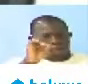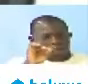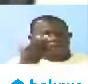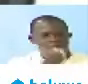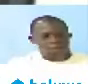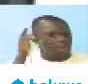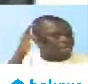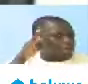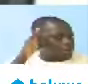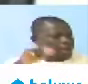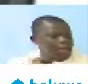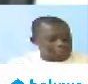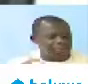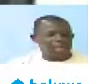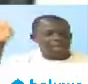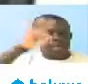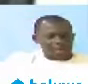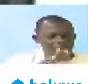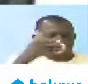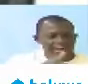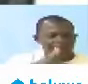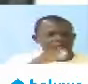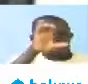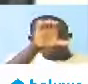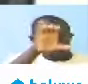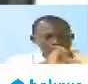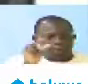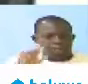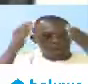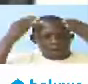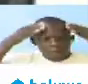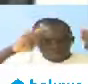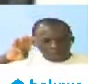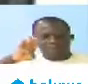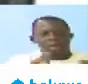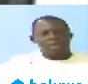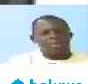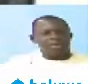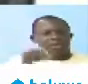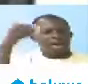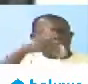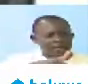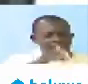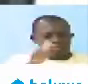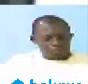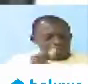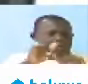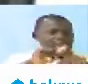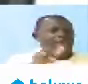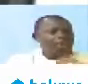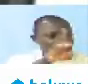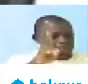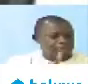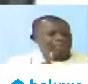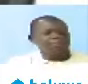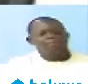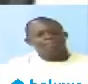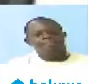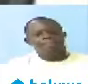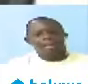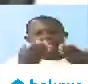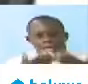Burkina Faso. He came to Burkina Faso. When he came there. So Abeji, he was there. So in Ara for me, put on